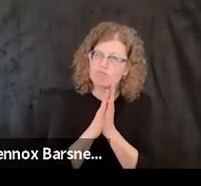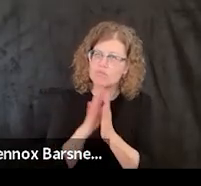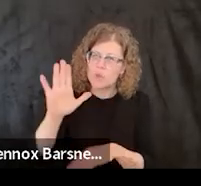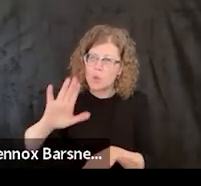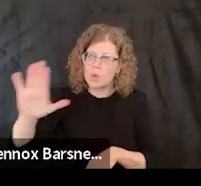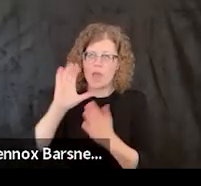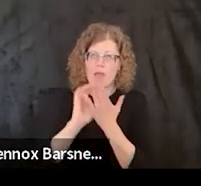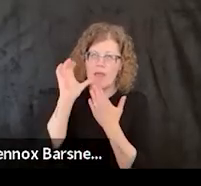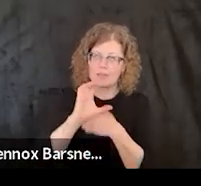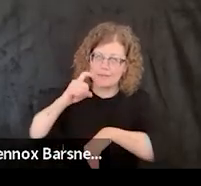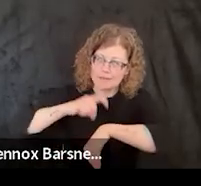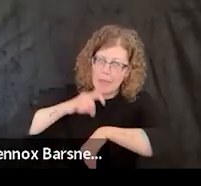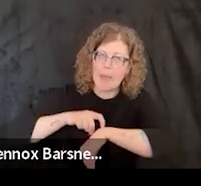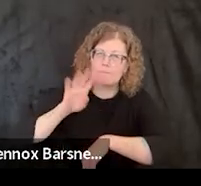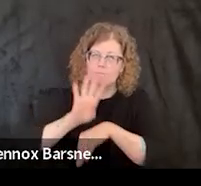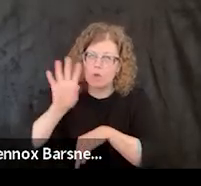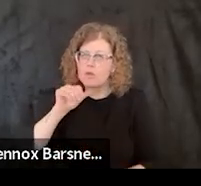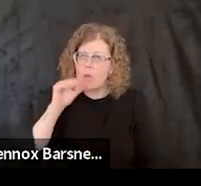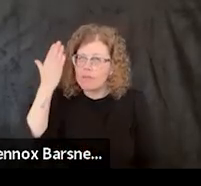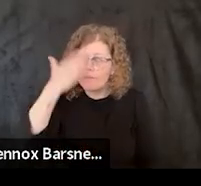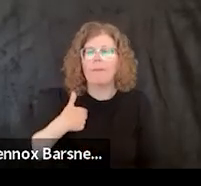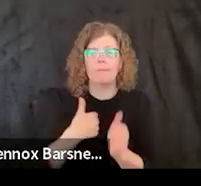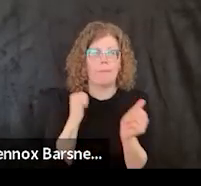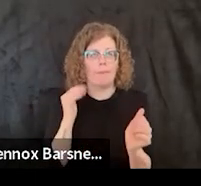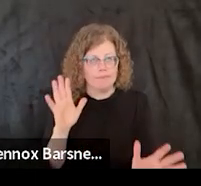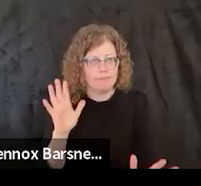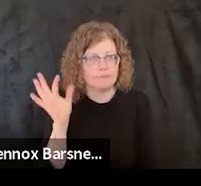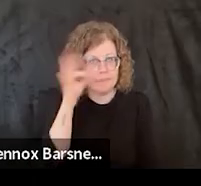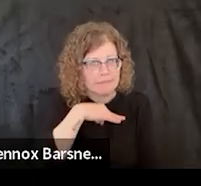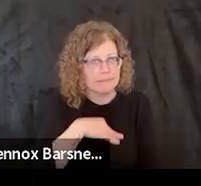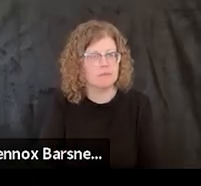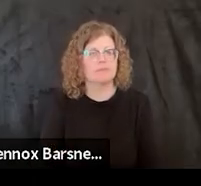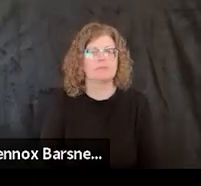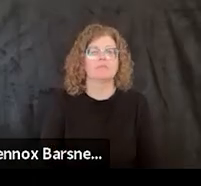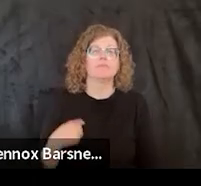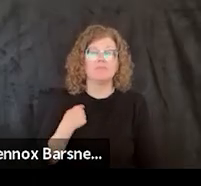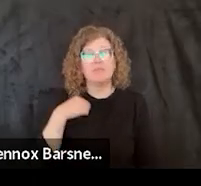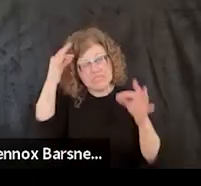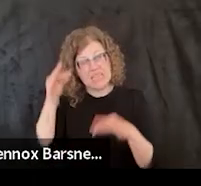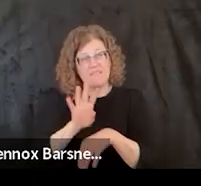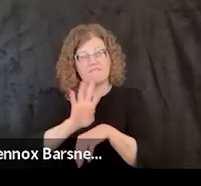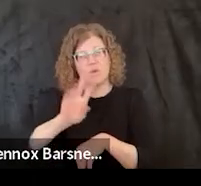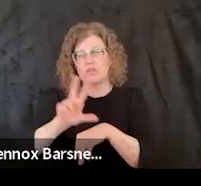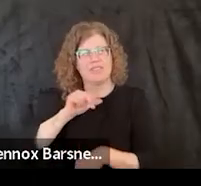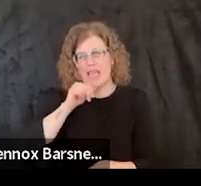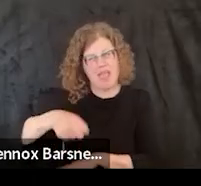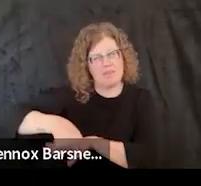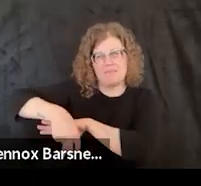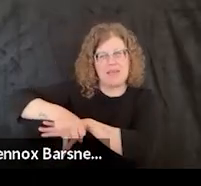not miss it. We make our deadlines at 4:30 instead of midnight so that it's during office